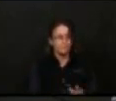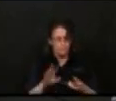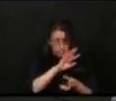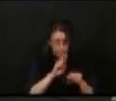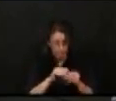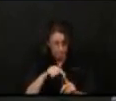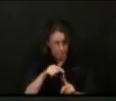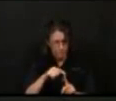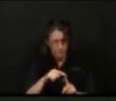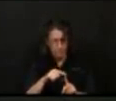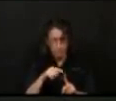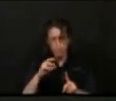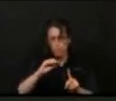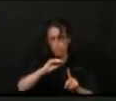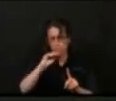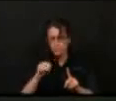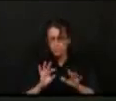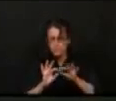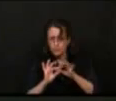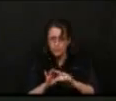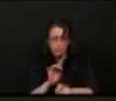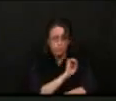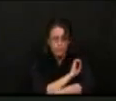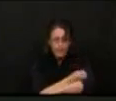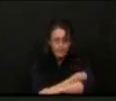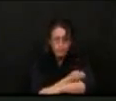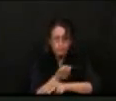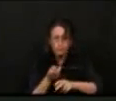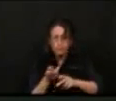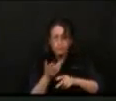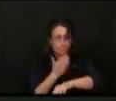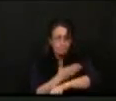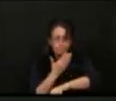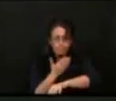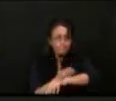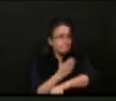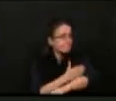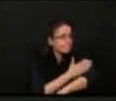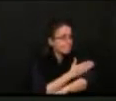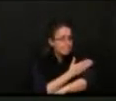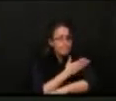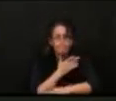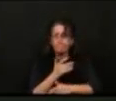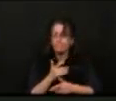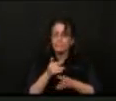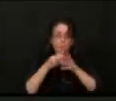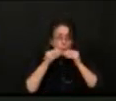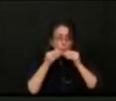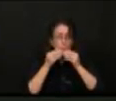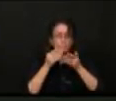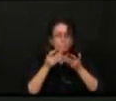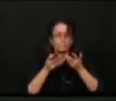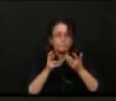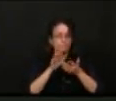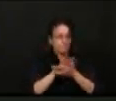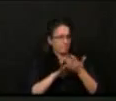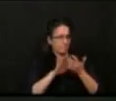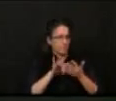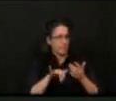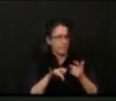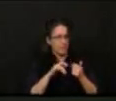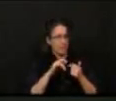is energy upgrades? Ooh, you know the answer to that? I don't know it off the top of my head. I'm curious how much how much wear